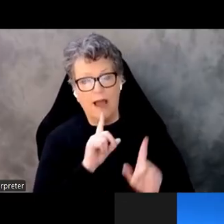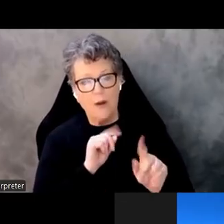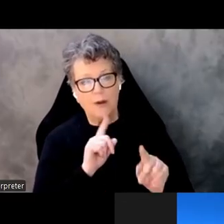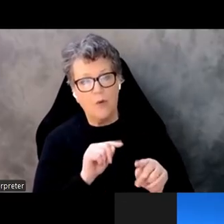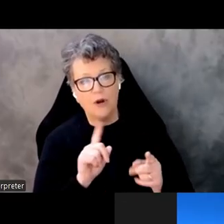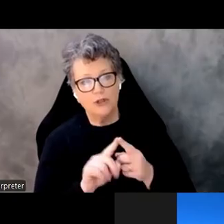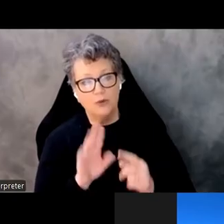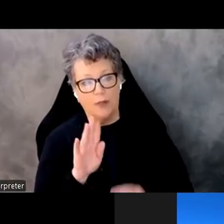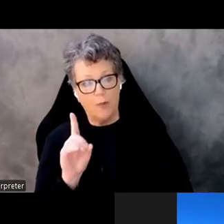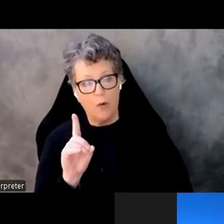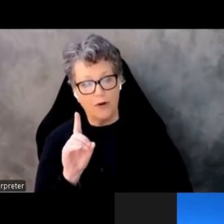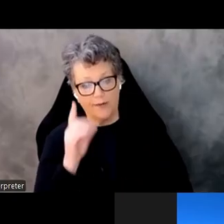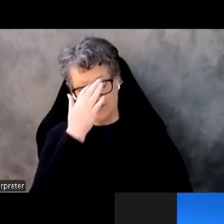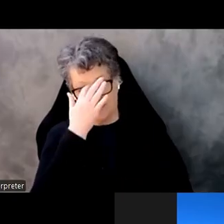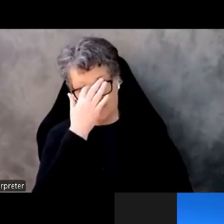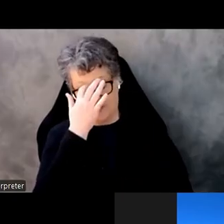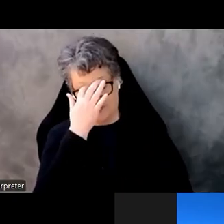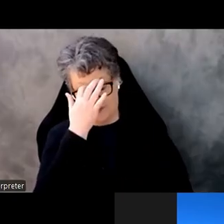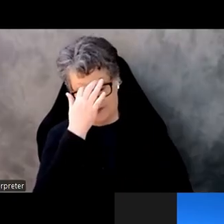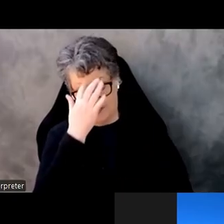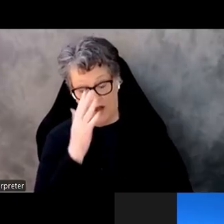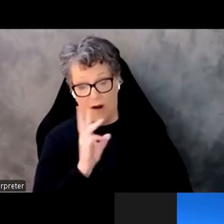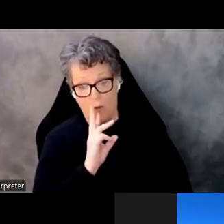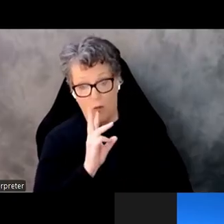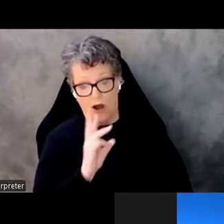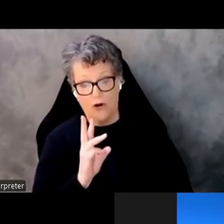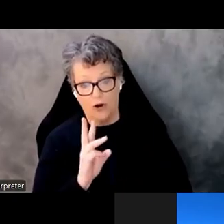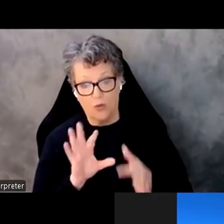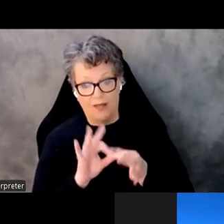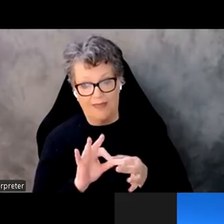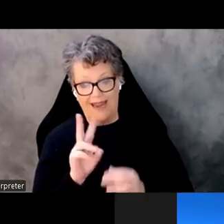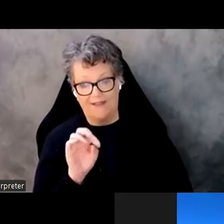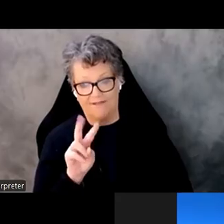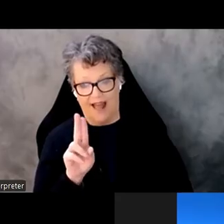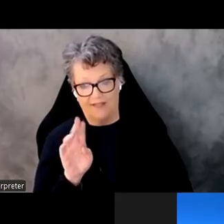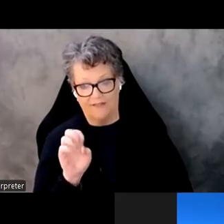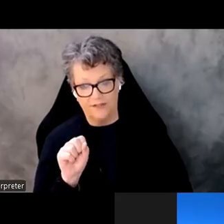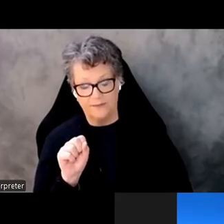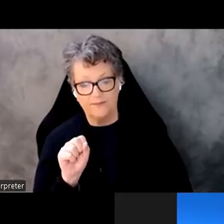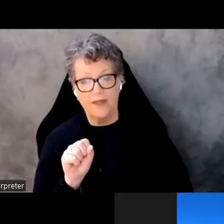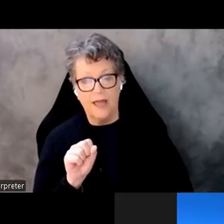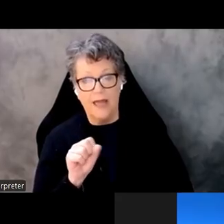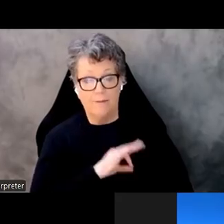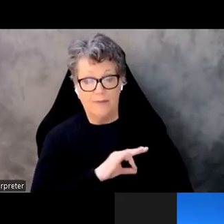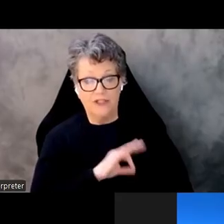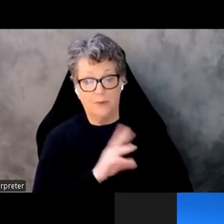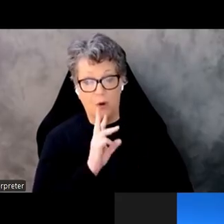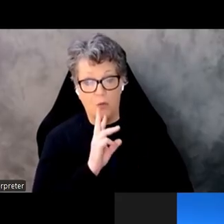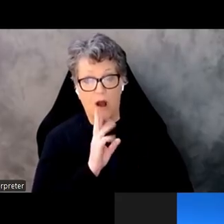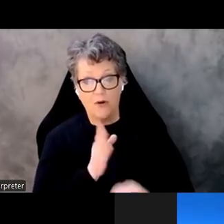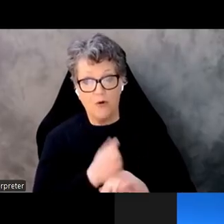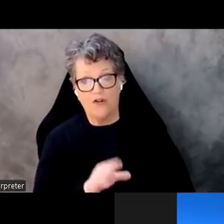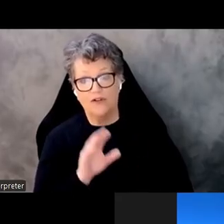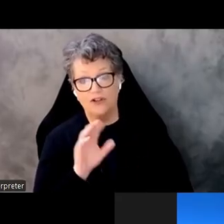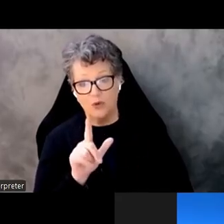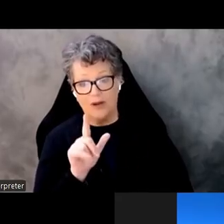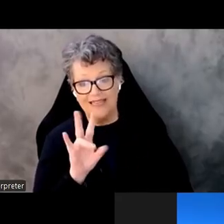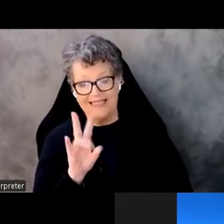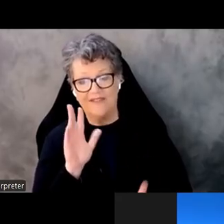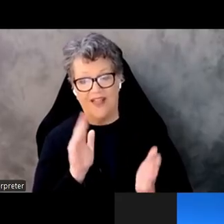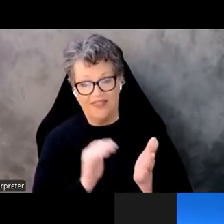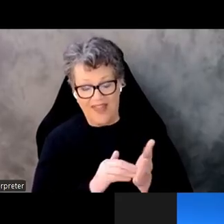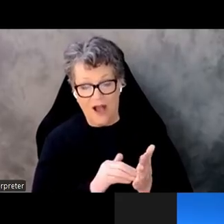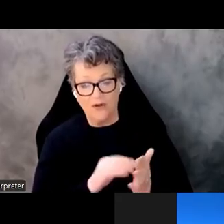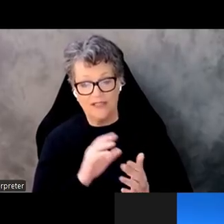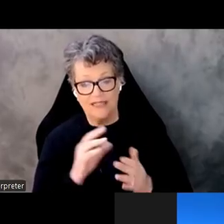the board on the importance of our water-related valves. Pittsburgh Water operates over 27,000